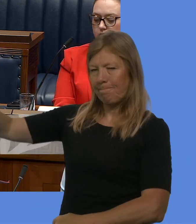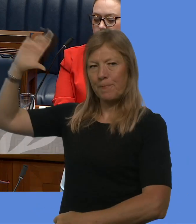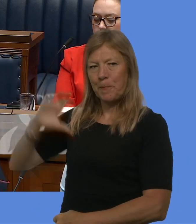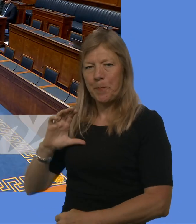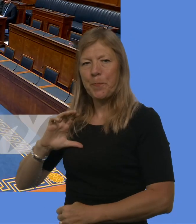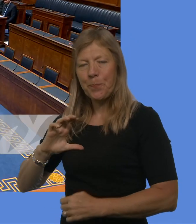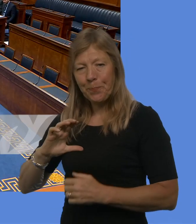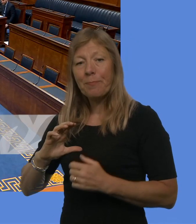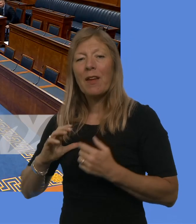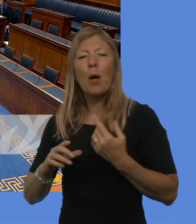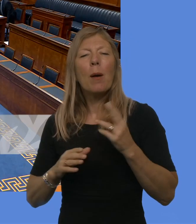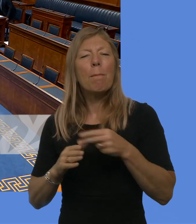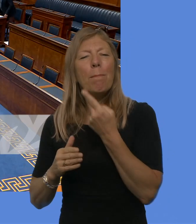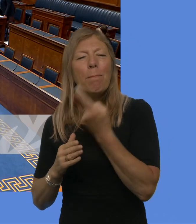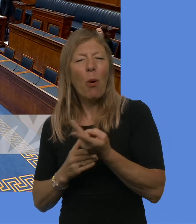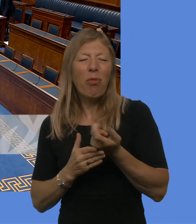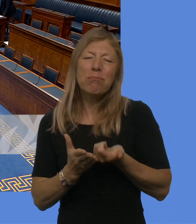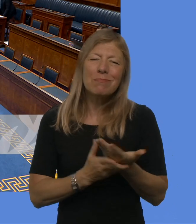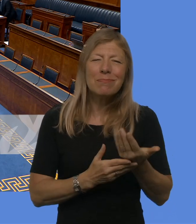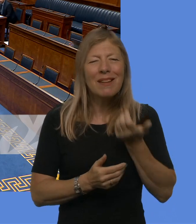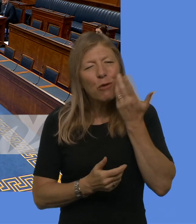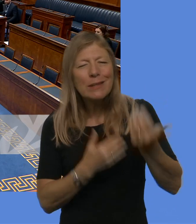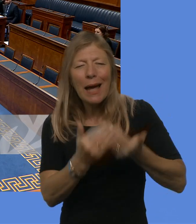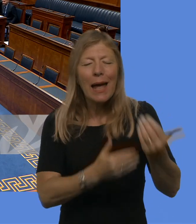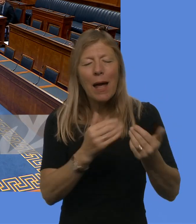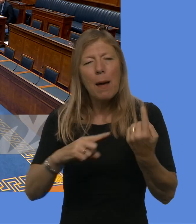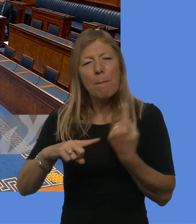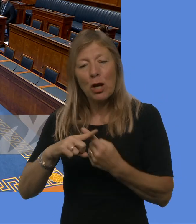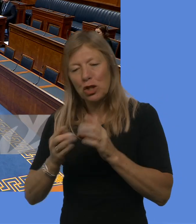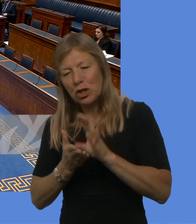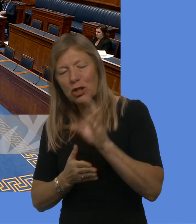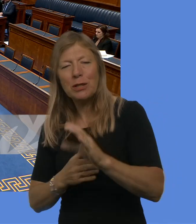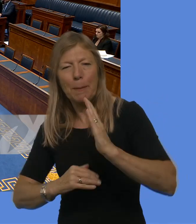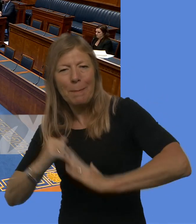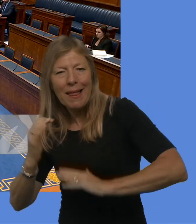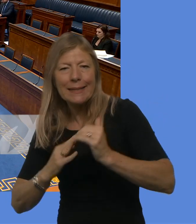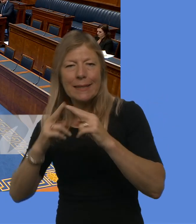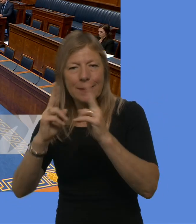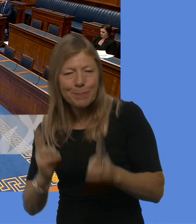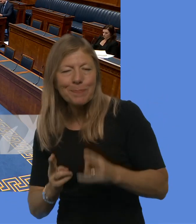expenditure. Colin McGrath. Givan, Mr Speaker. Sir.